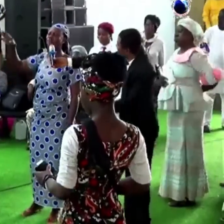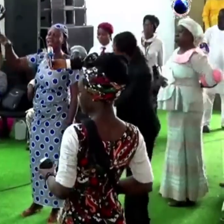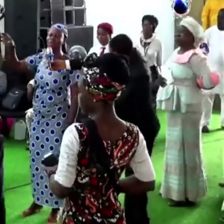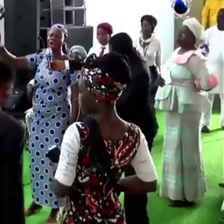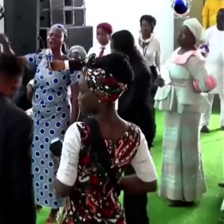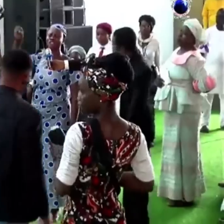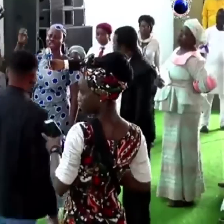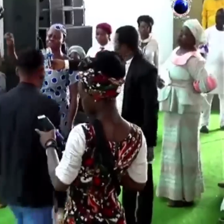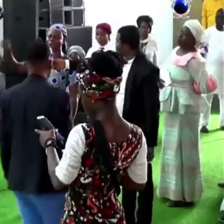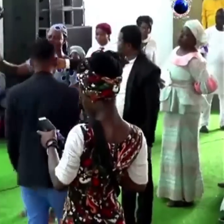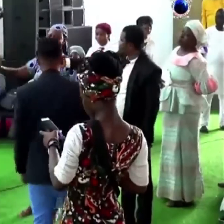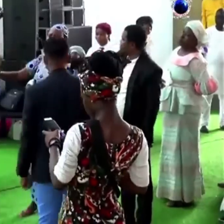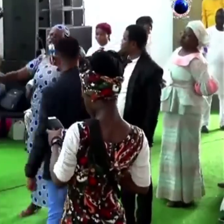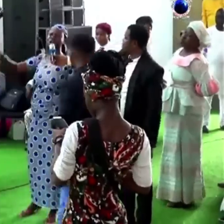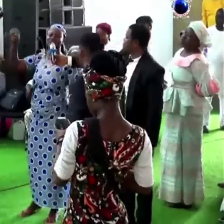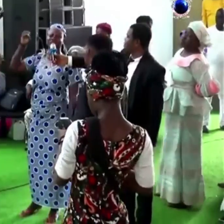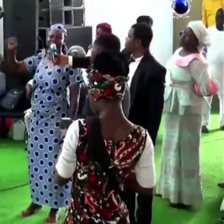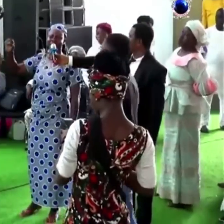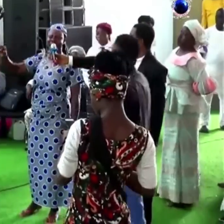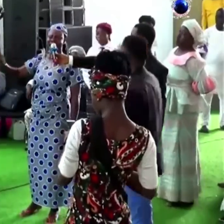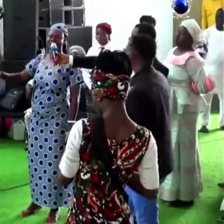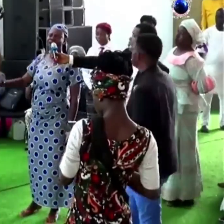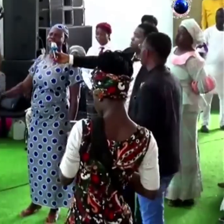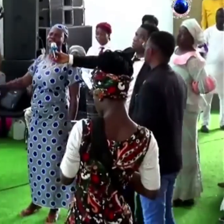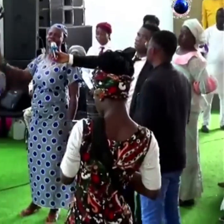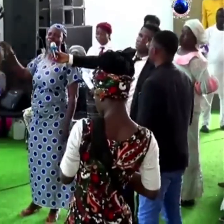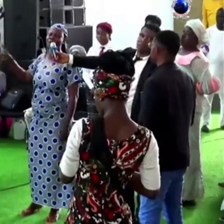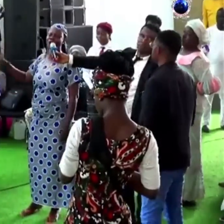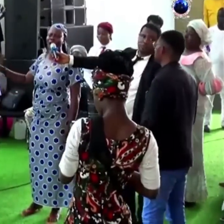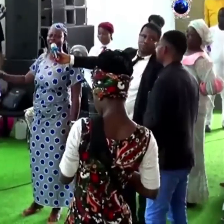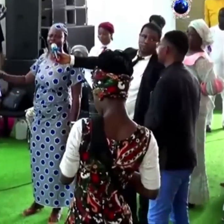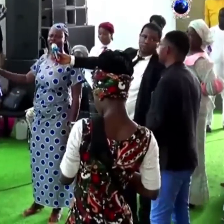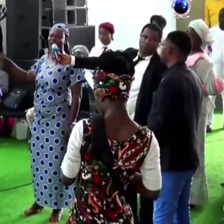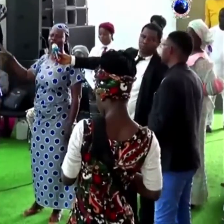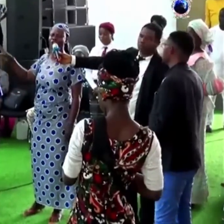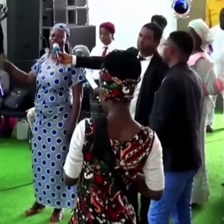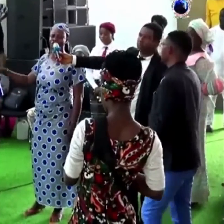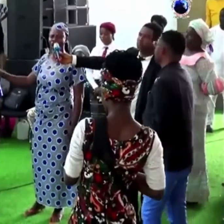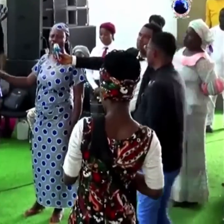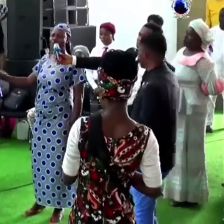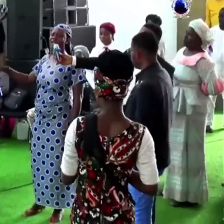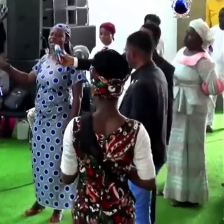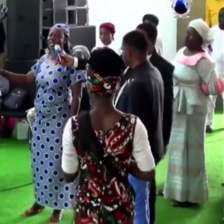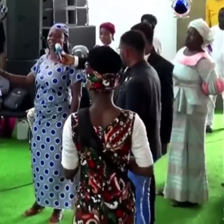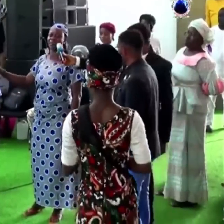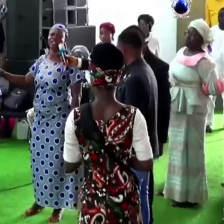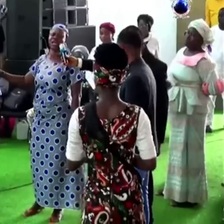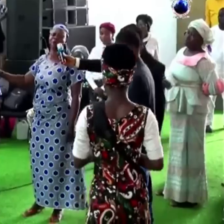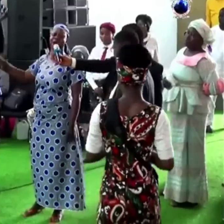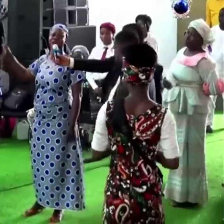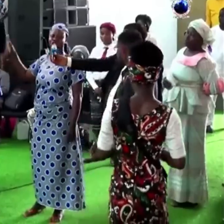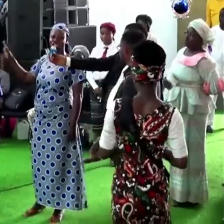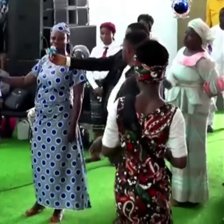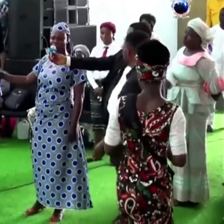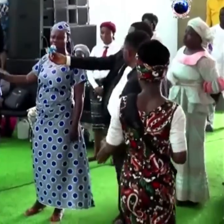mo dupe ipe olorun se bi oba ina lo jeri ara re lo je ki omo mi o wa laye lo je ko le duro won ke ni esa baba se bi